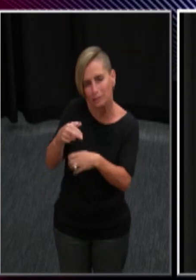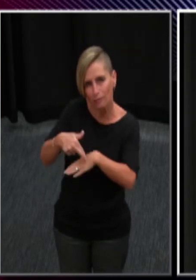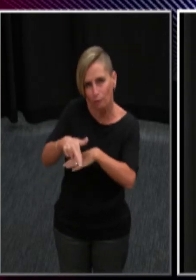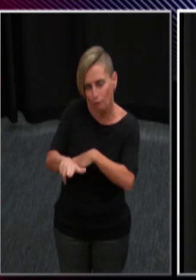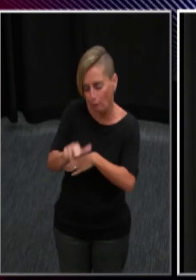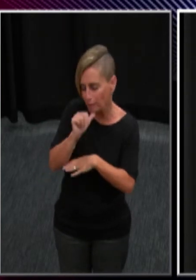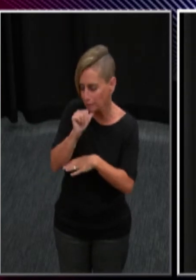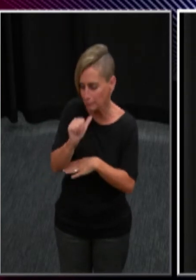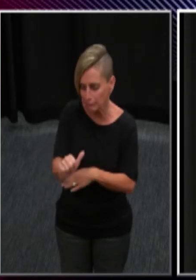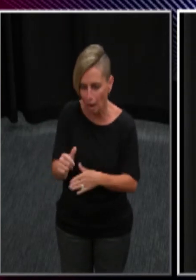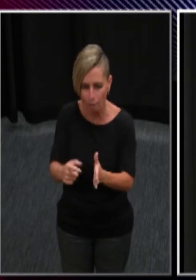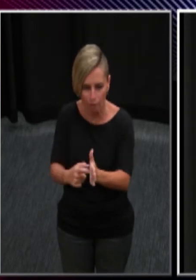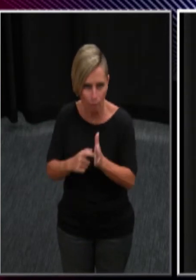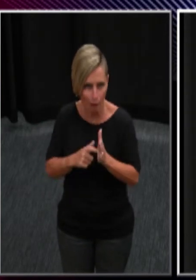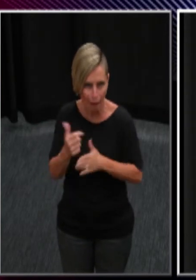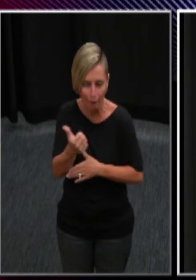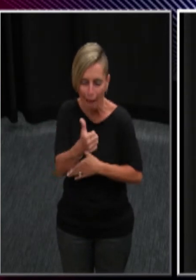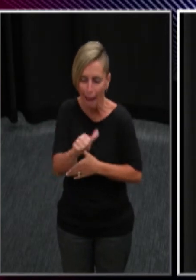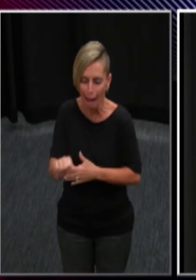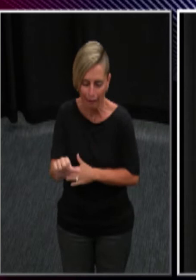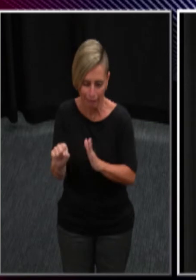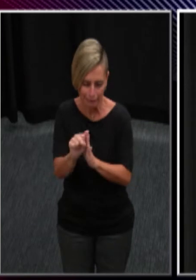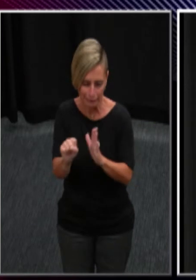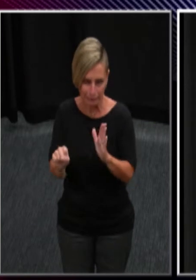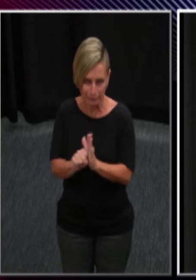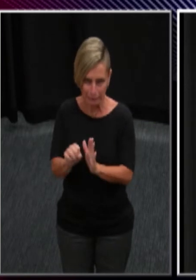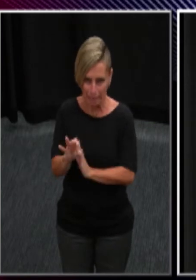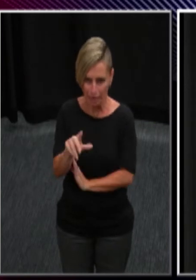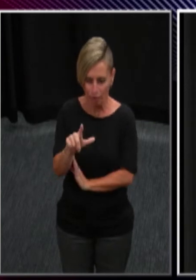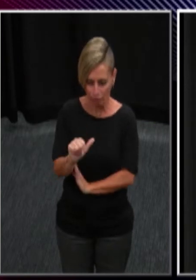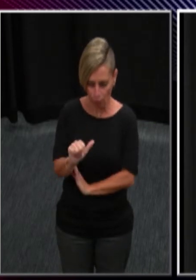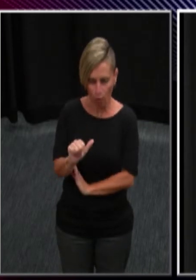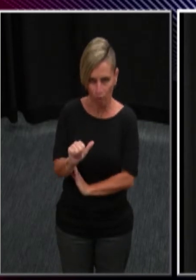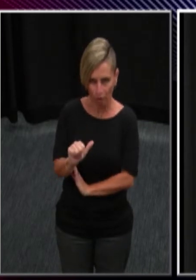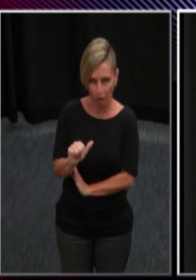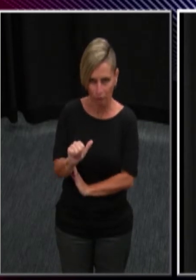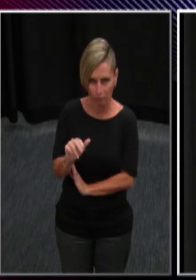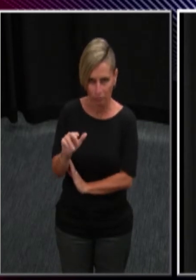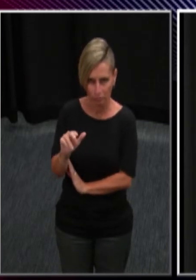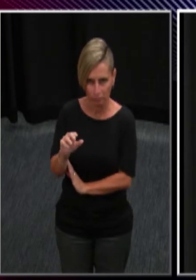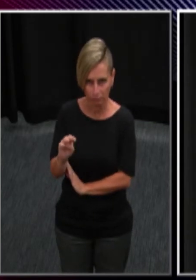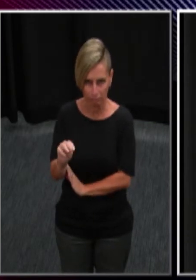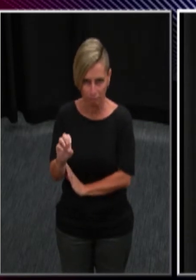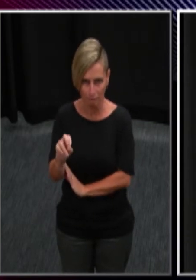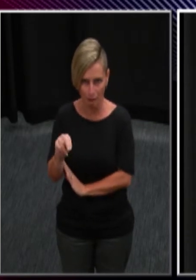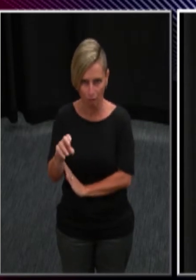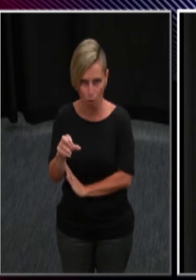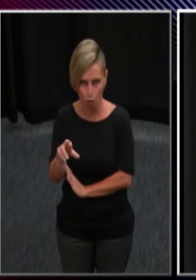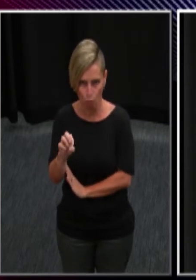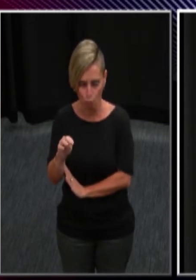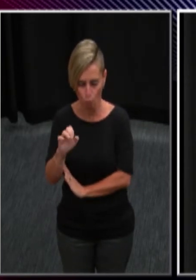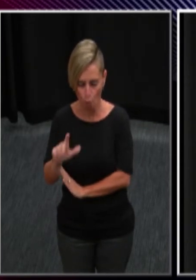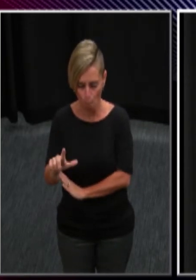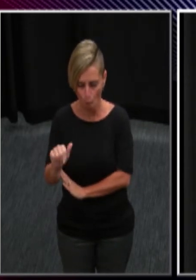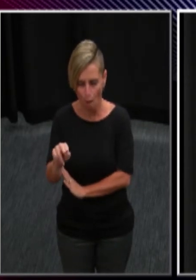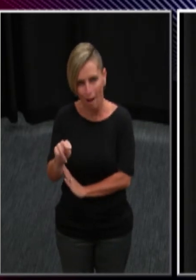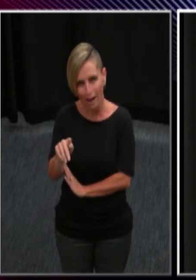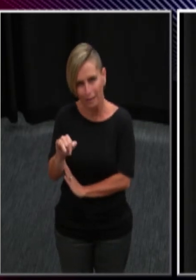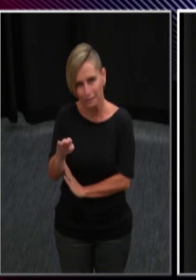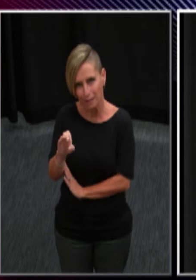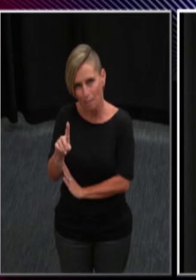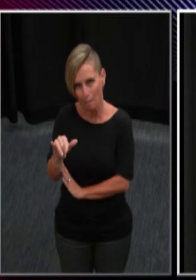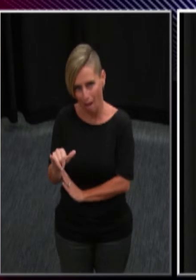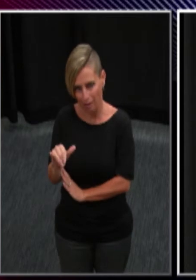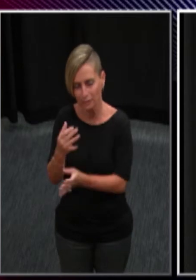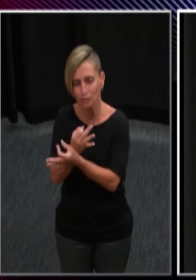of the state Florida monoclonal antibody treatment sites, and treatments are available at no cost to